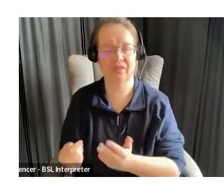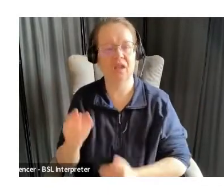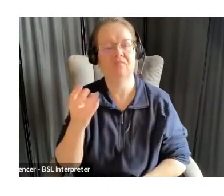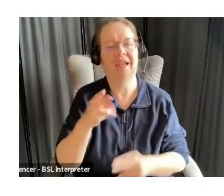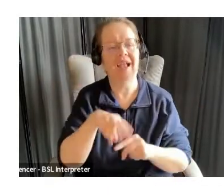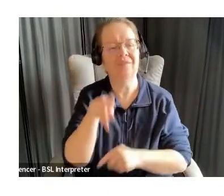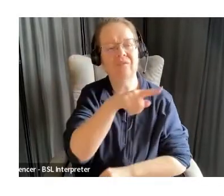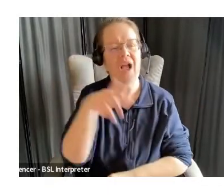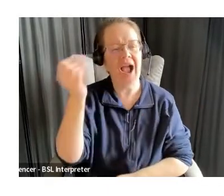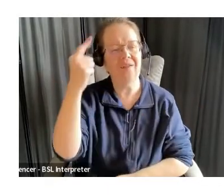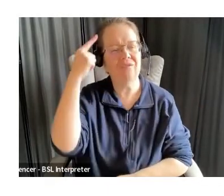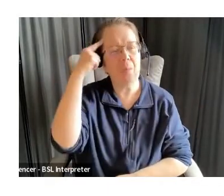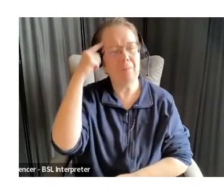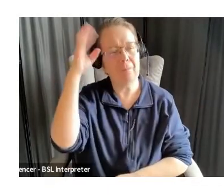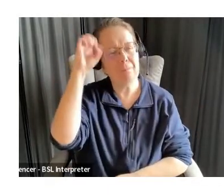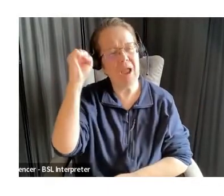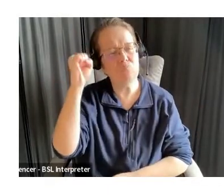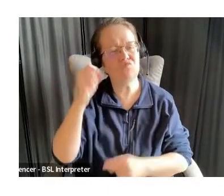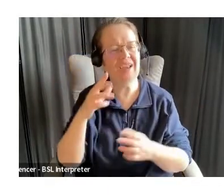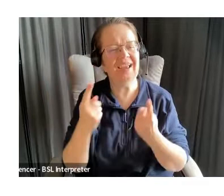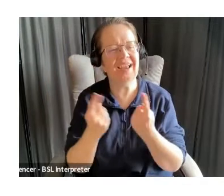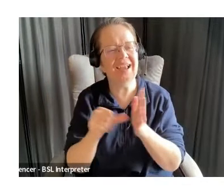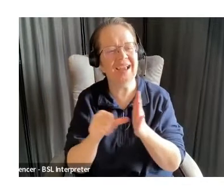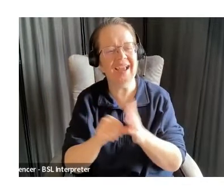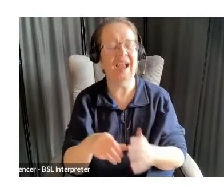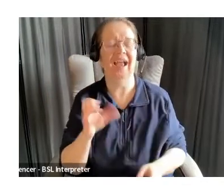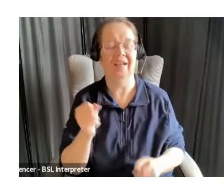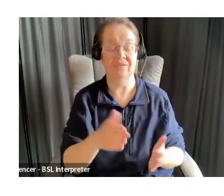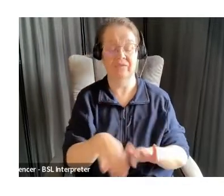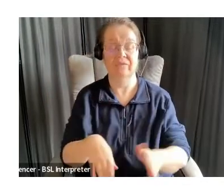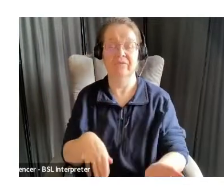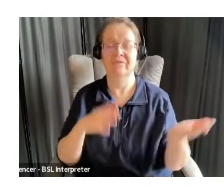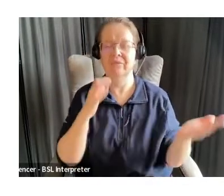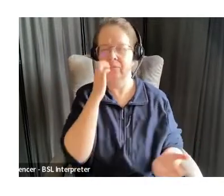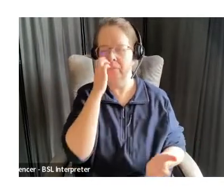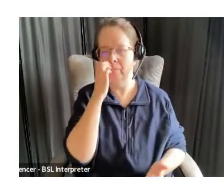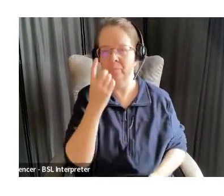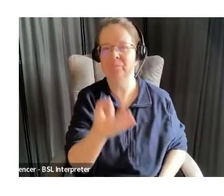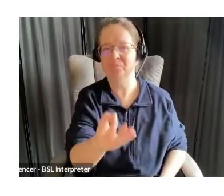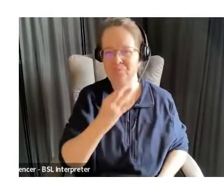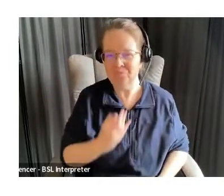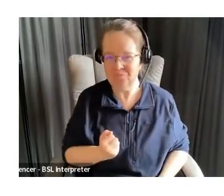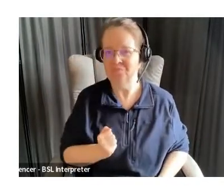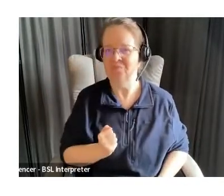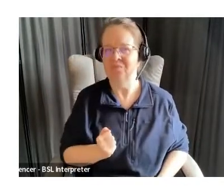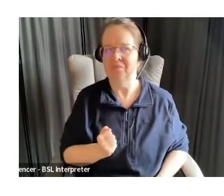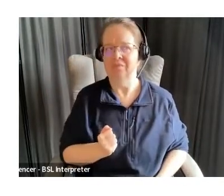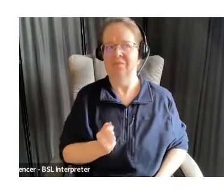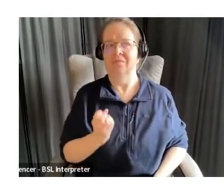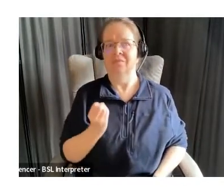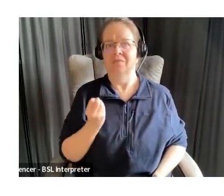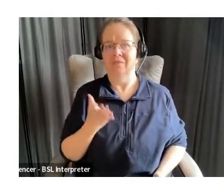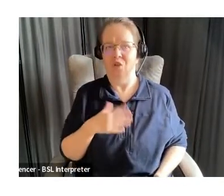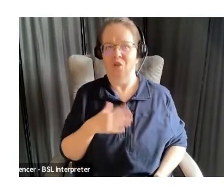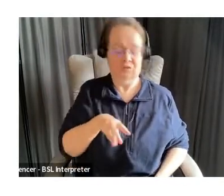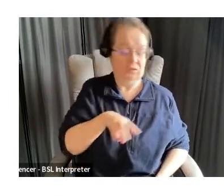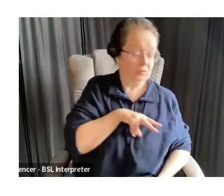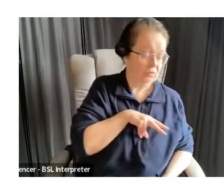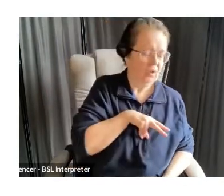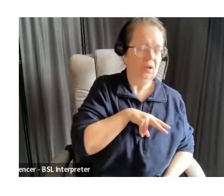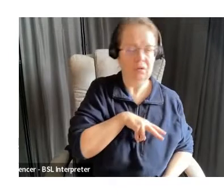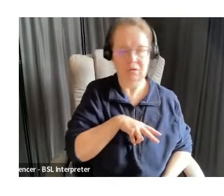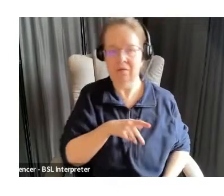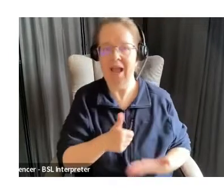issue. And so therefore, just having the questions on the table that you can sort of read off or refer to can be very, very